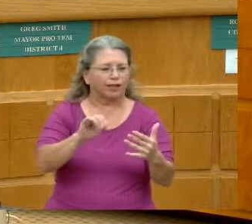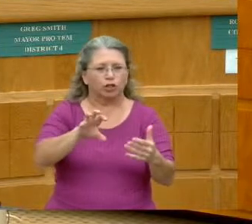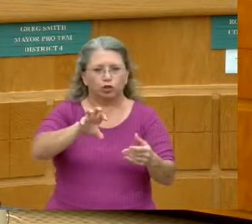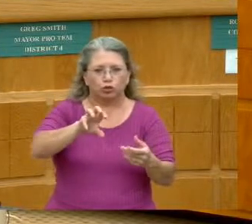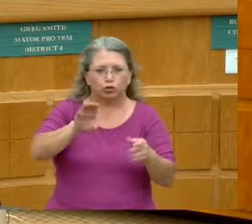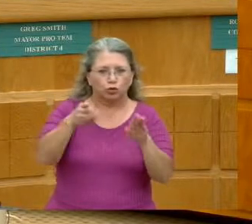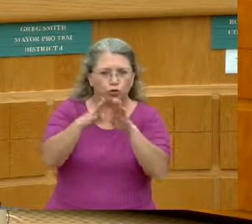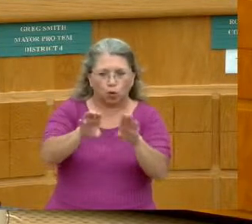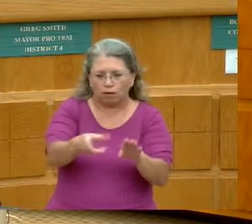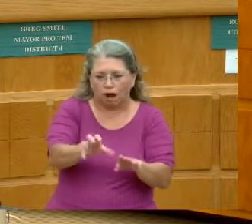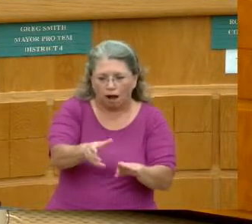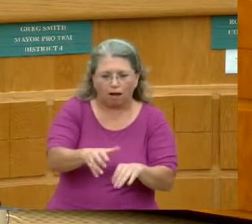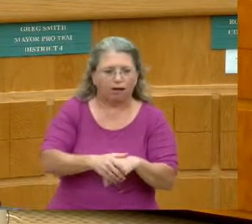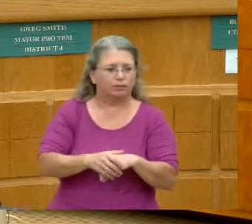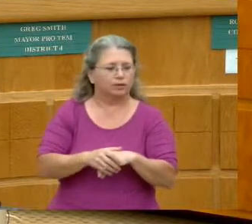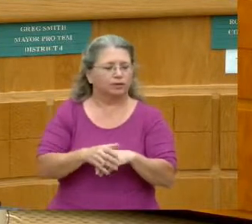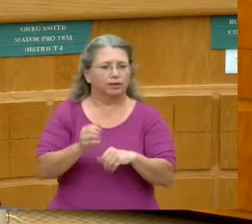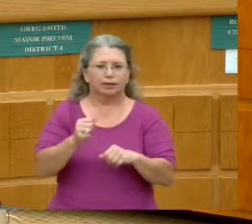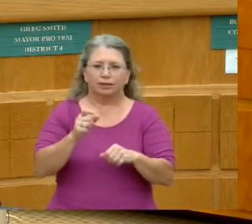to 101.